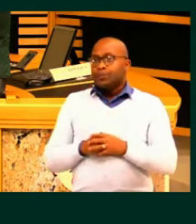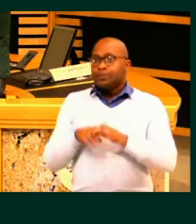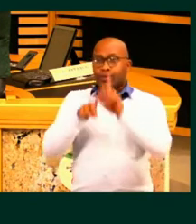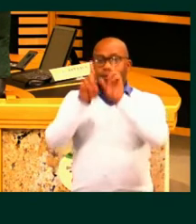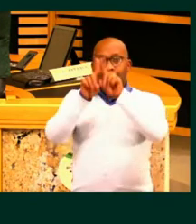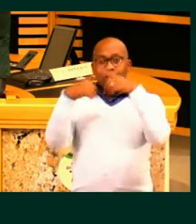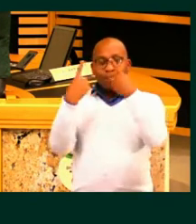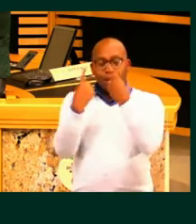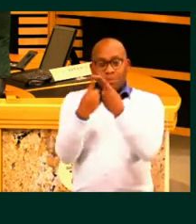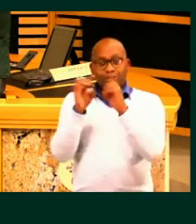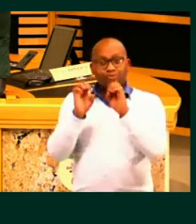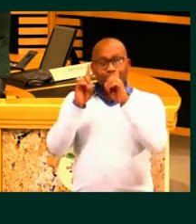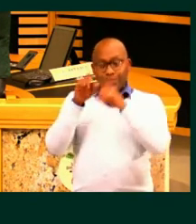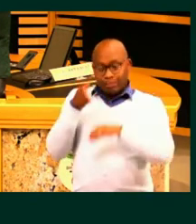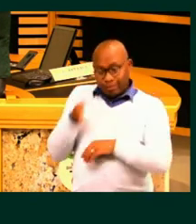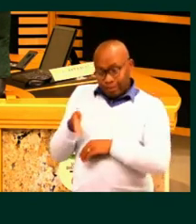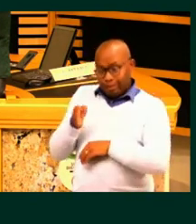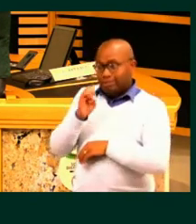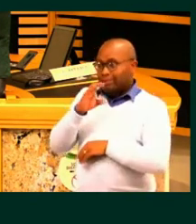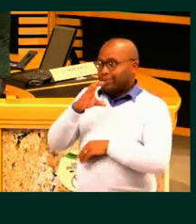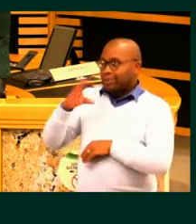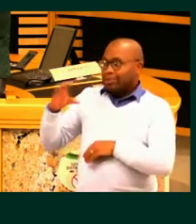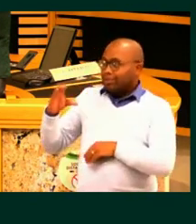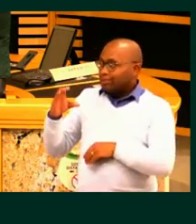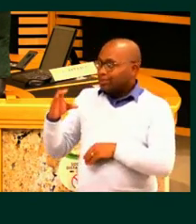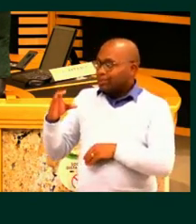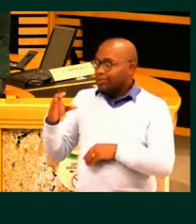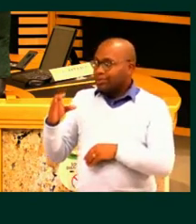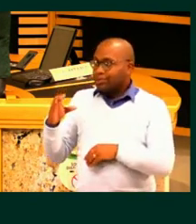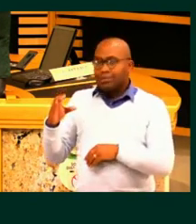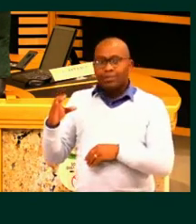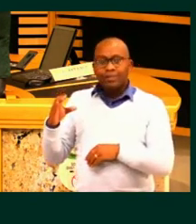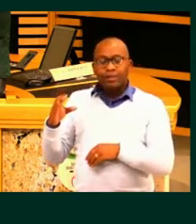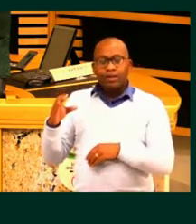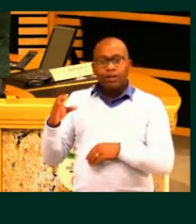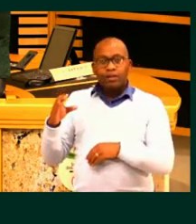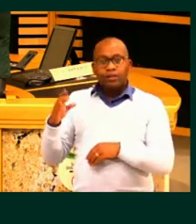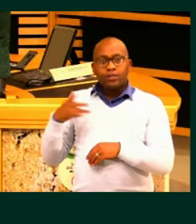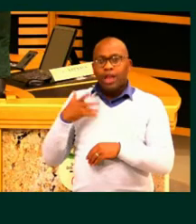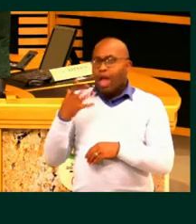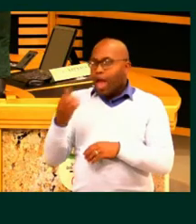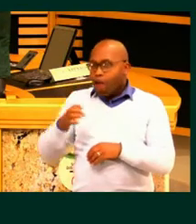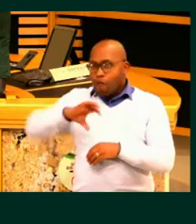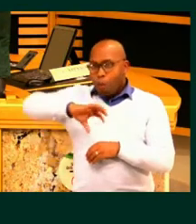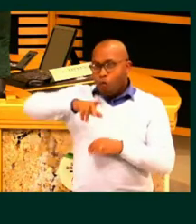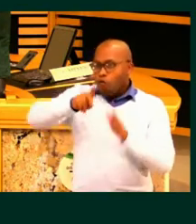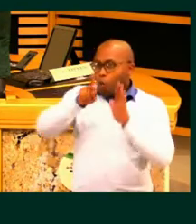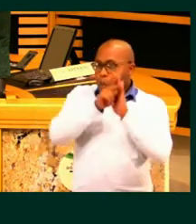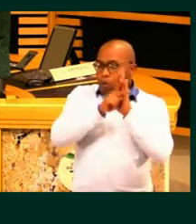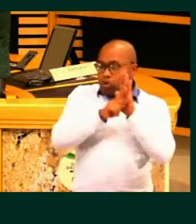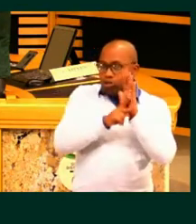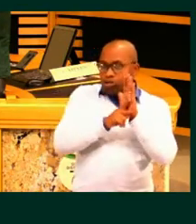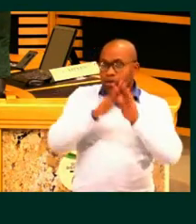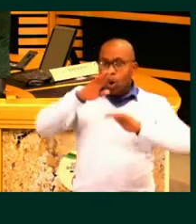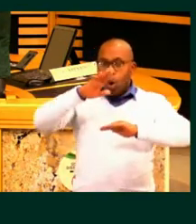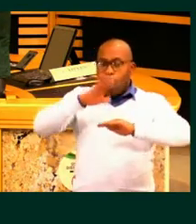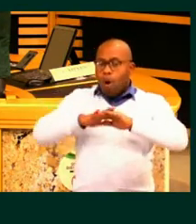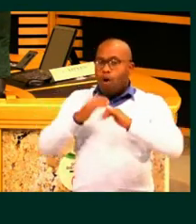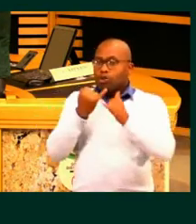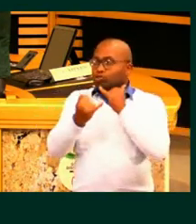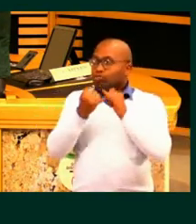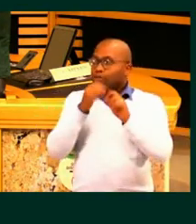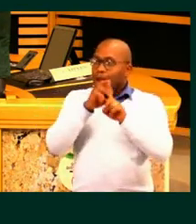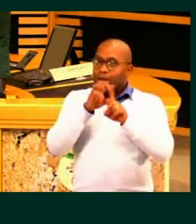does not have an appropriate an appropriate provincial sexual harassment policy which is applicable to the